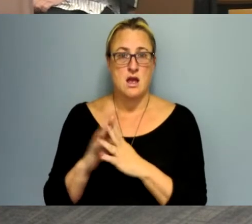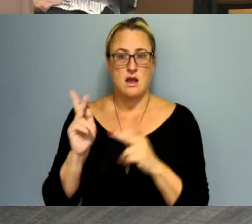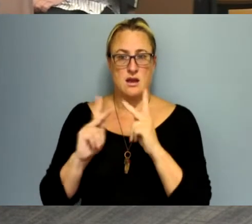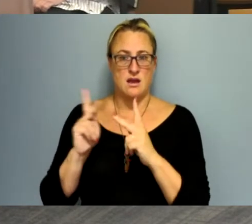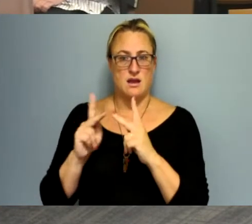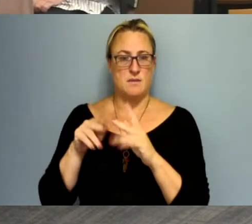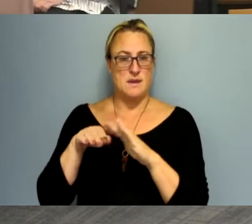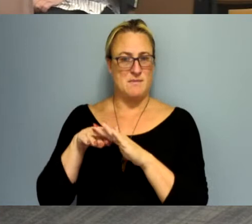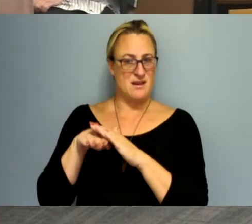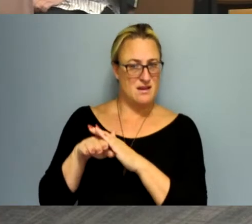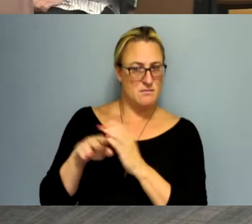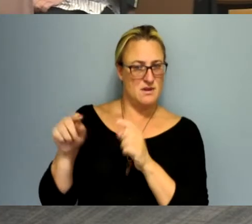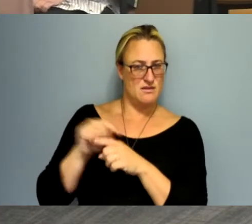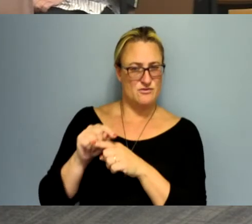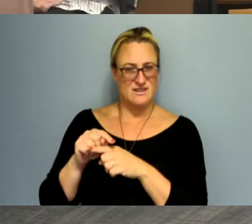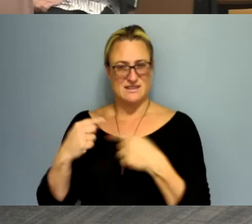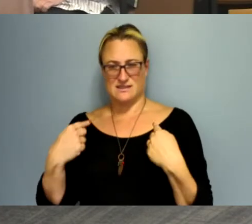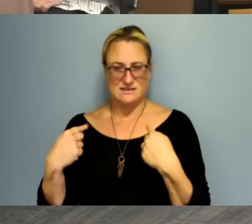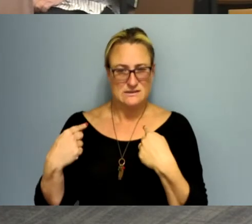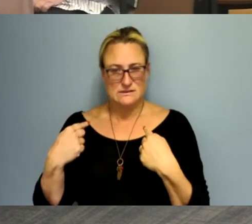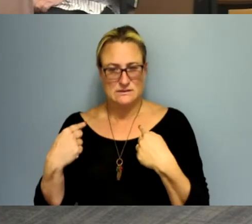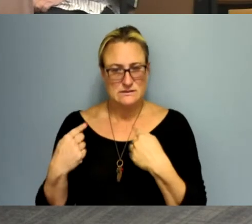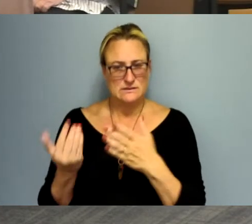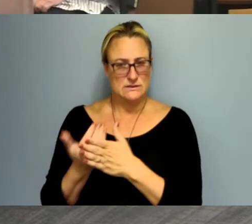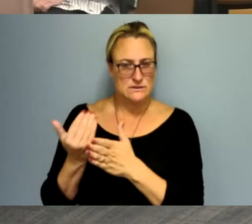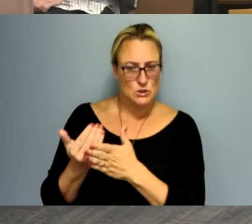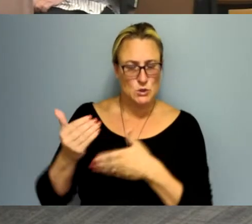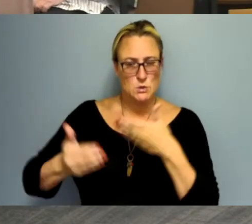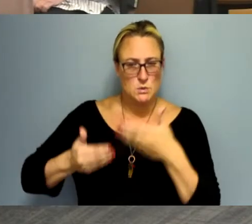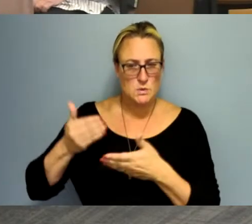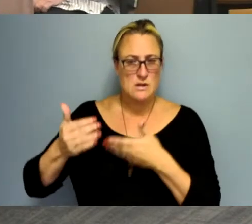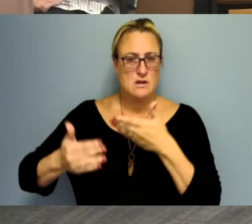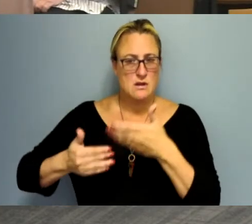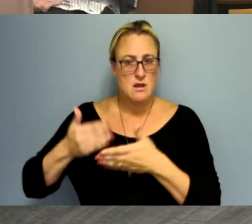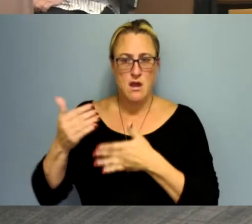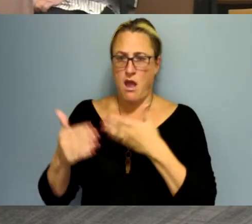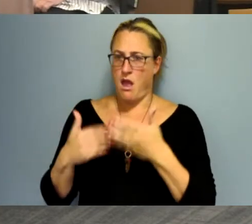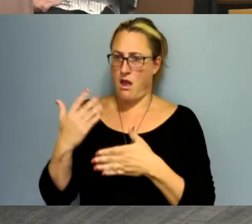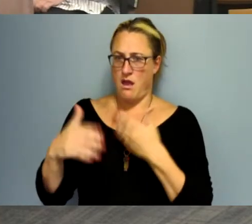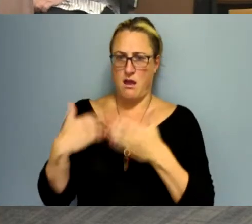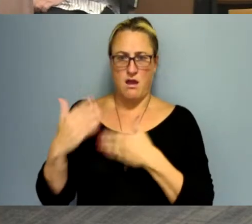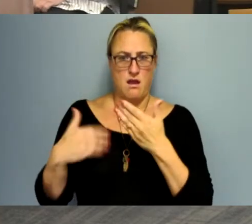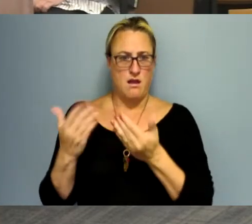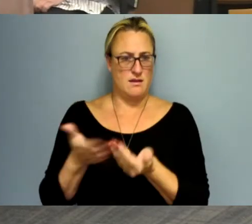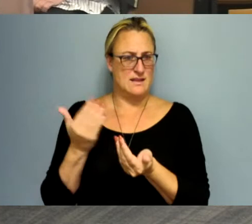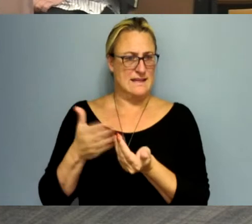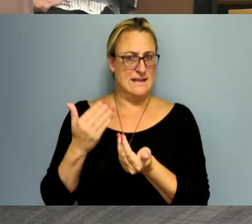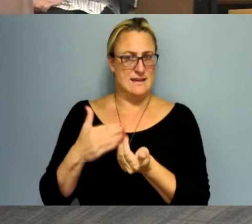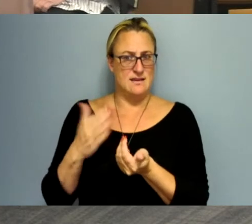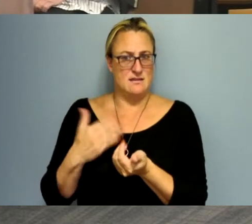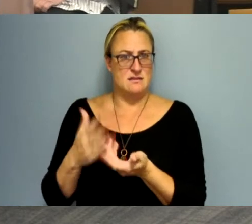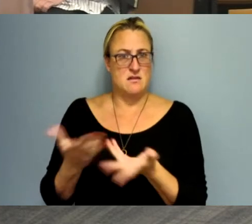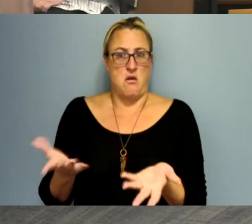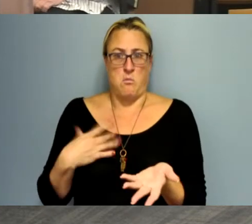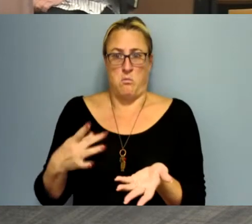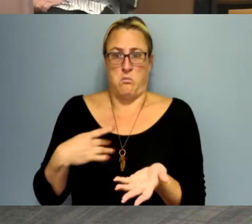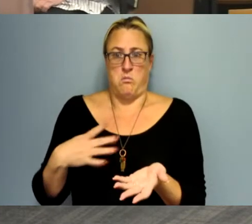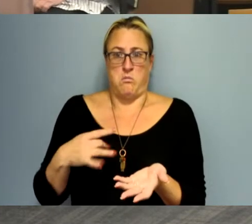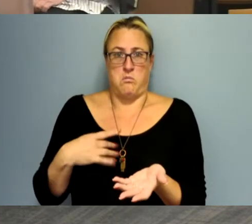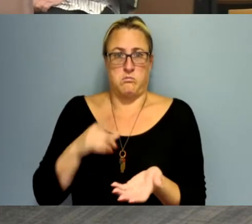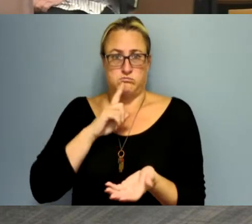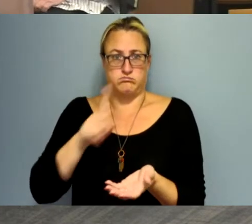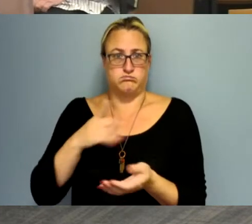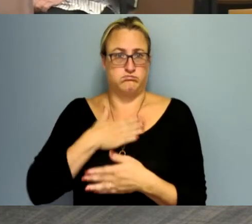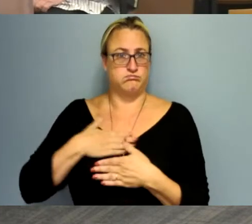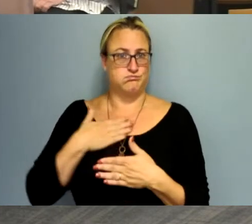unsure because it was something brand new, but after going through the trainings and seeing how easy they were, they actually came out thinking that they were really going to make